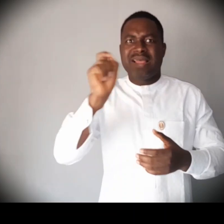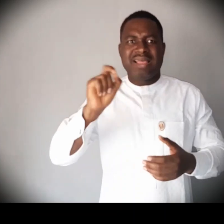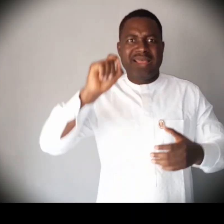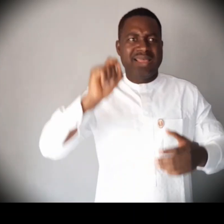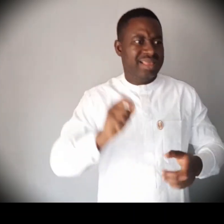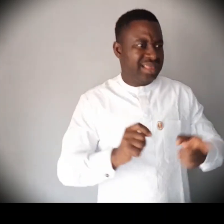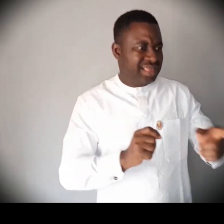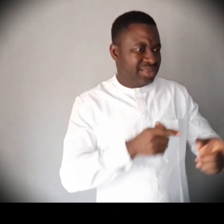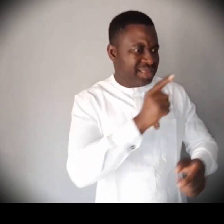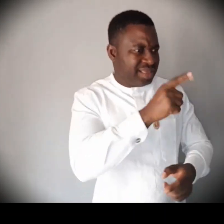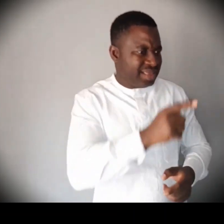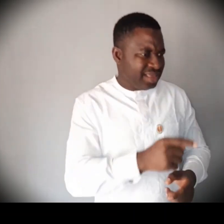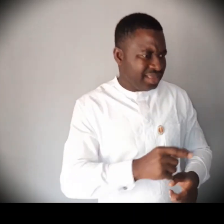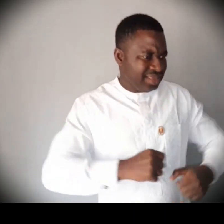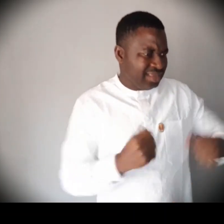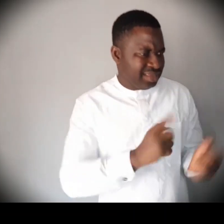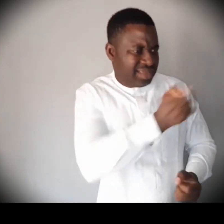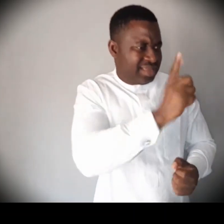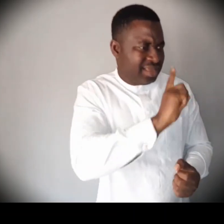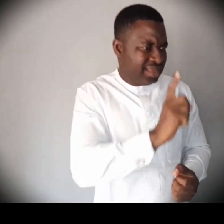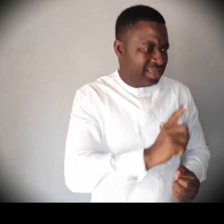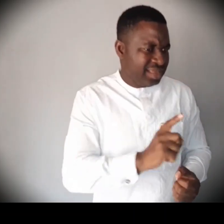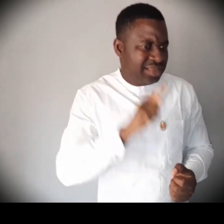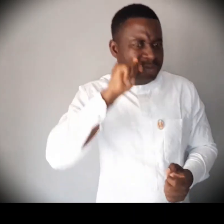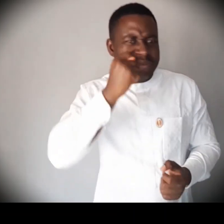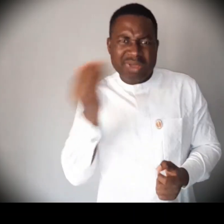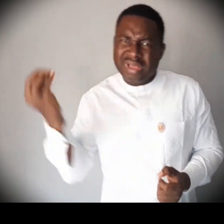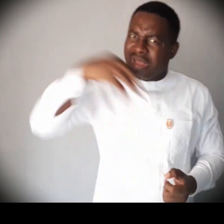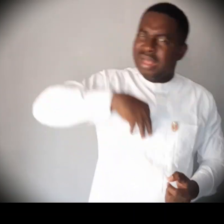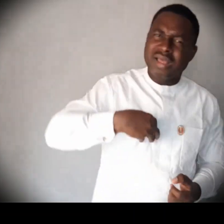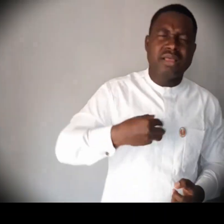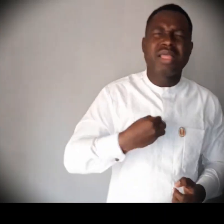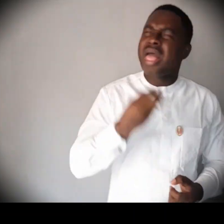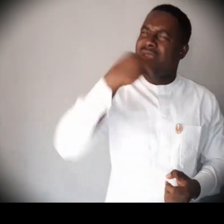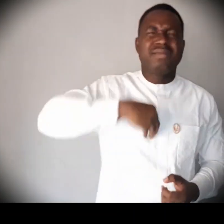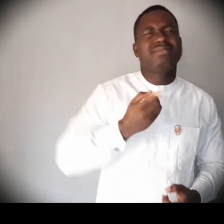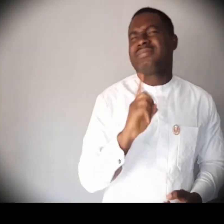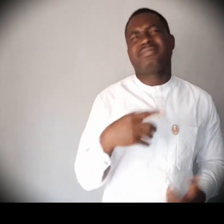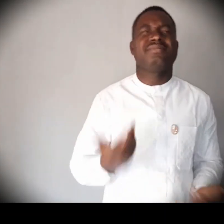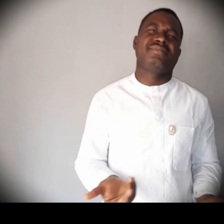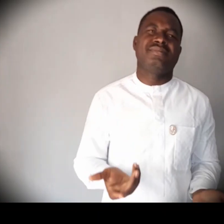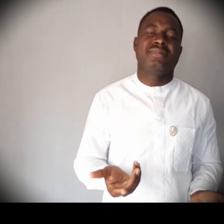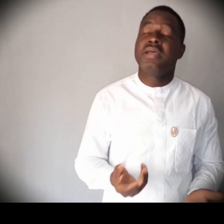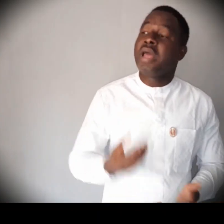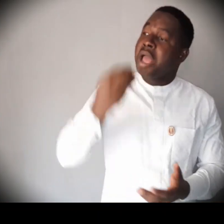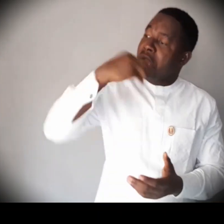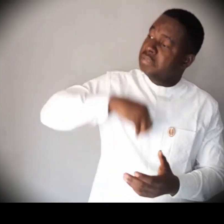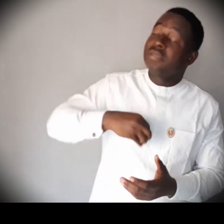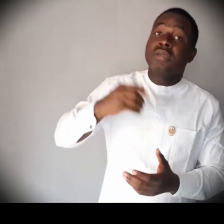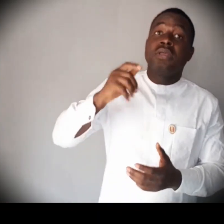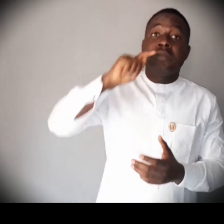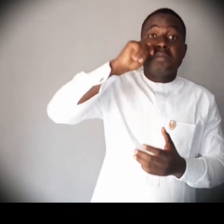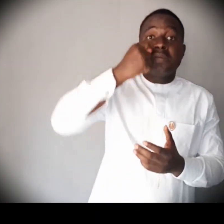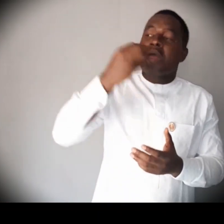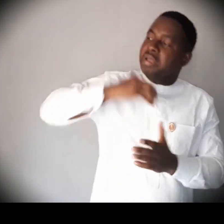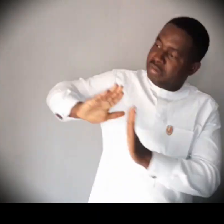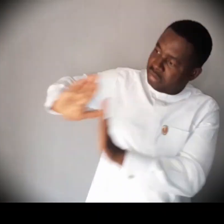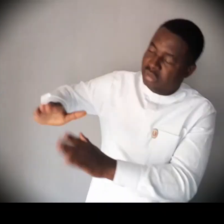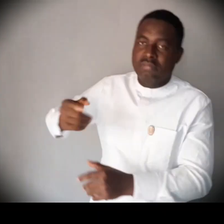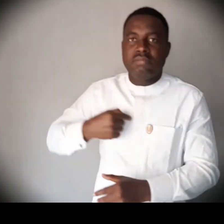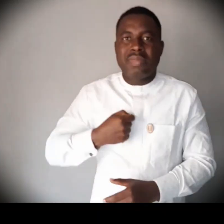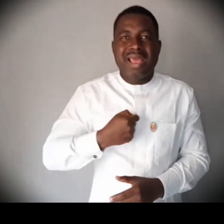and questions, or if you want to join our interventions in your local community, write us